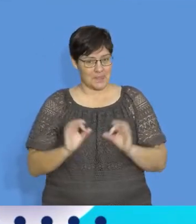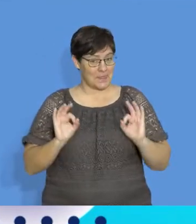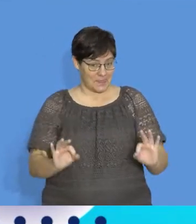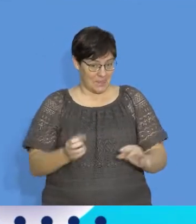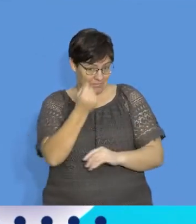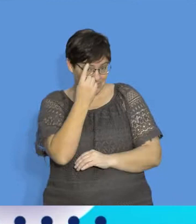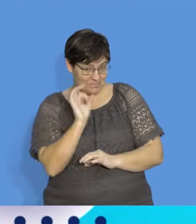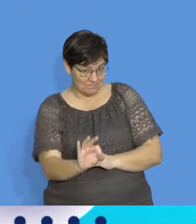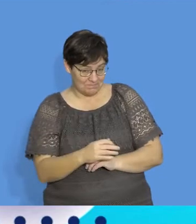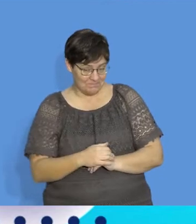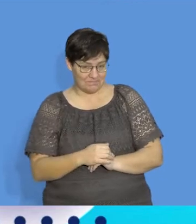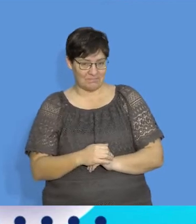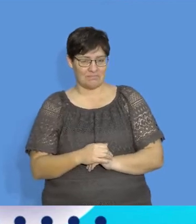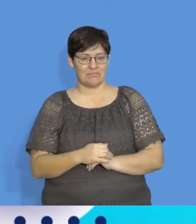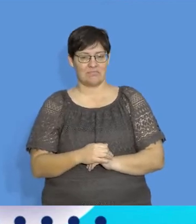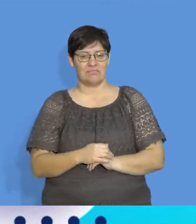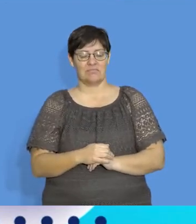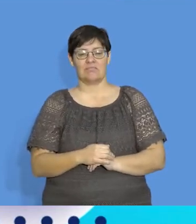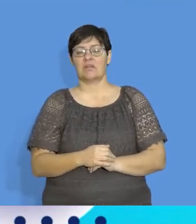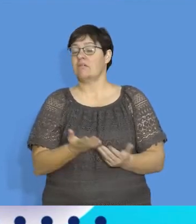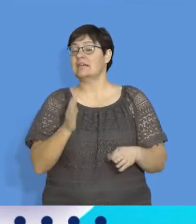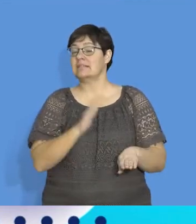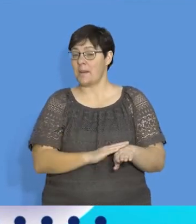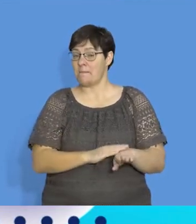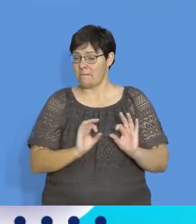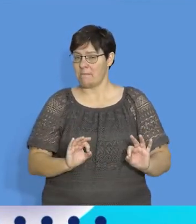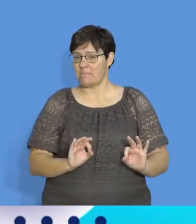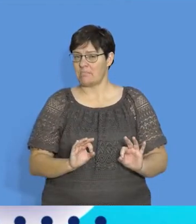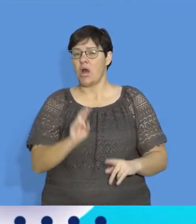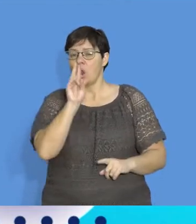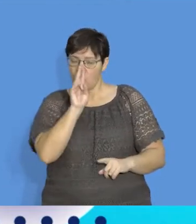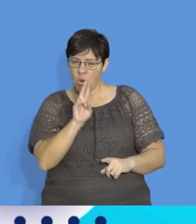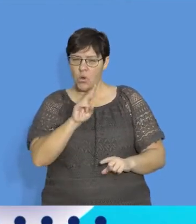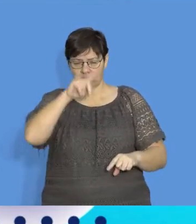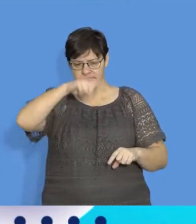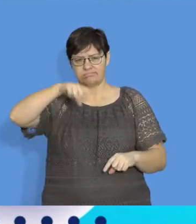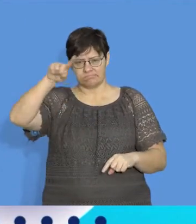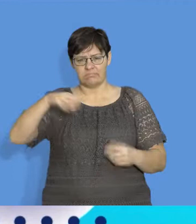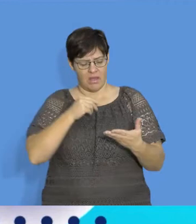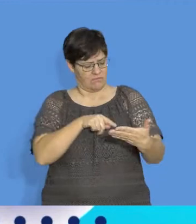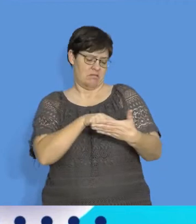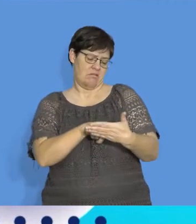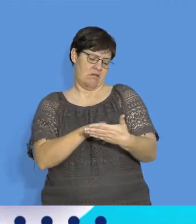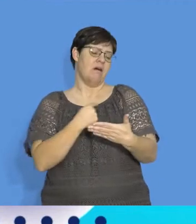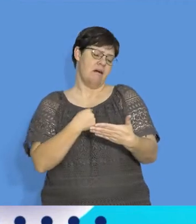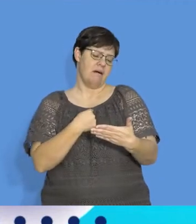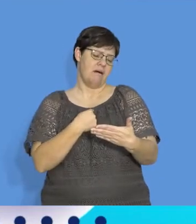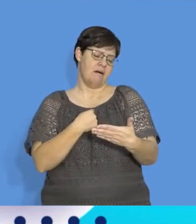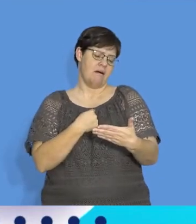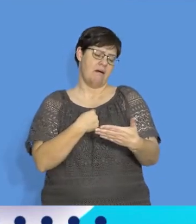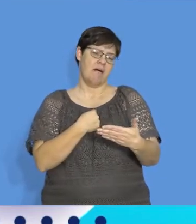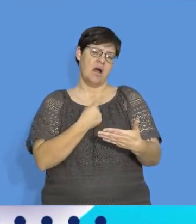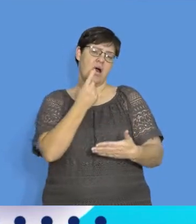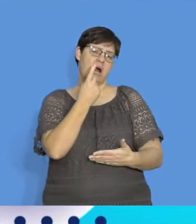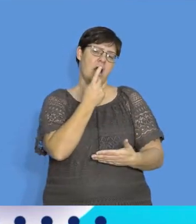hope that makes sense. Okay, good. And if you have time, I'd like you to look at the trend, okay? If you have your device, just look at what is the rand today